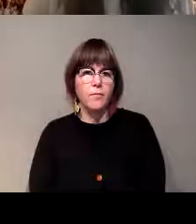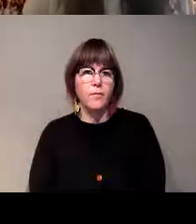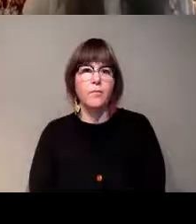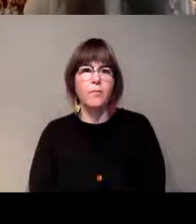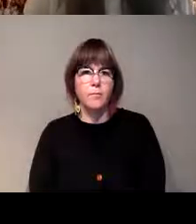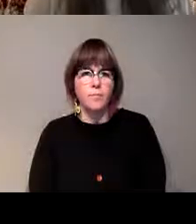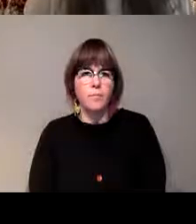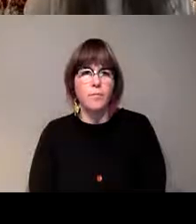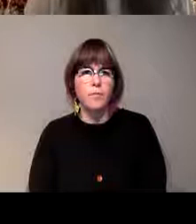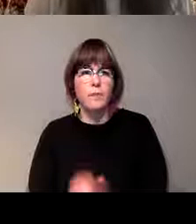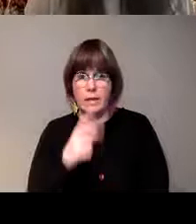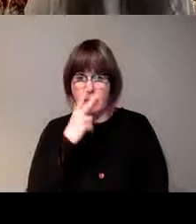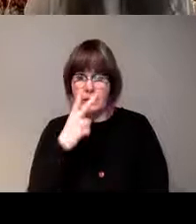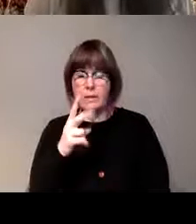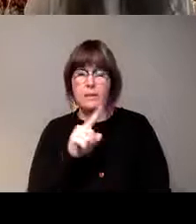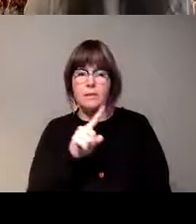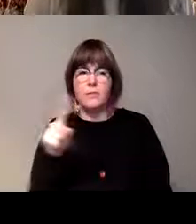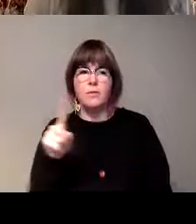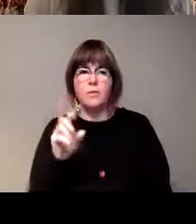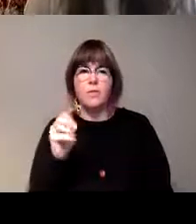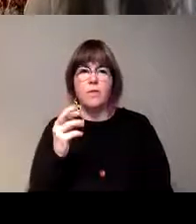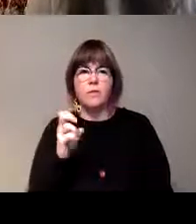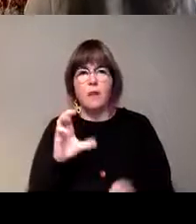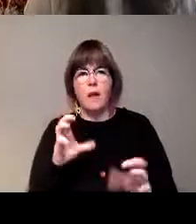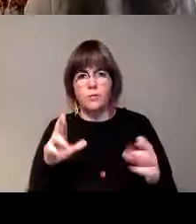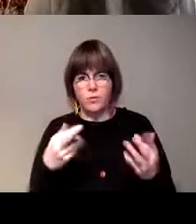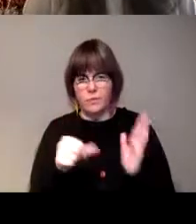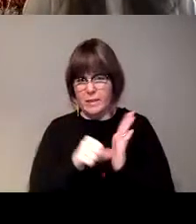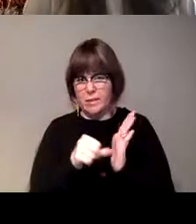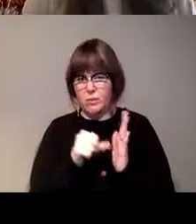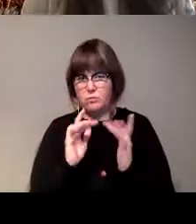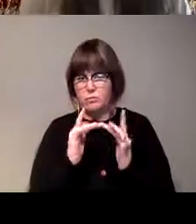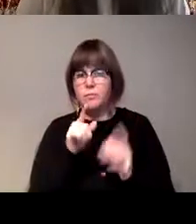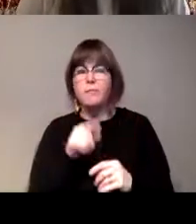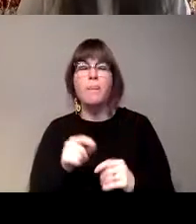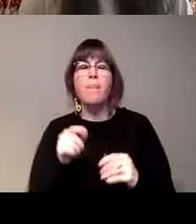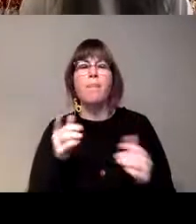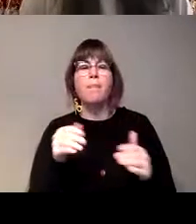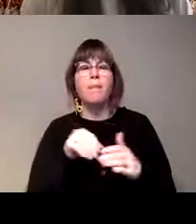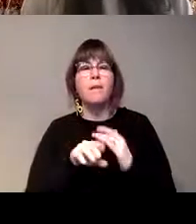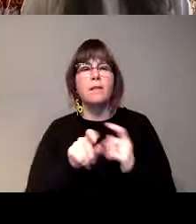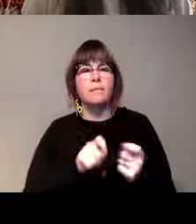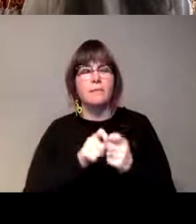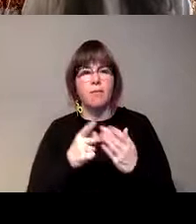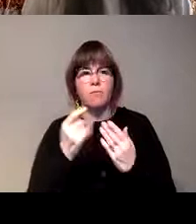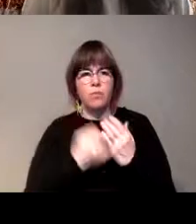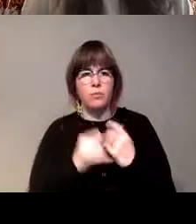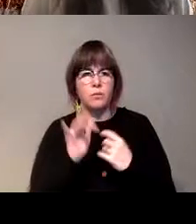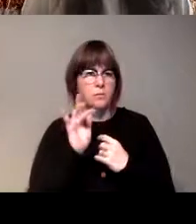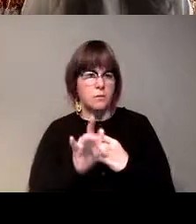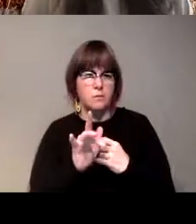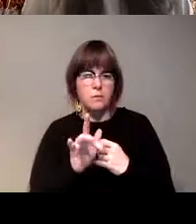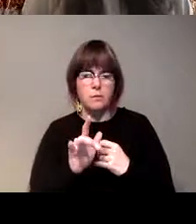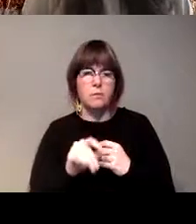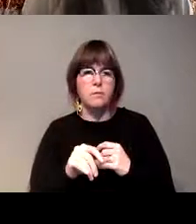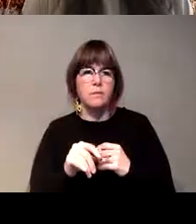Okay, if you can all see my Zooniverse Classrooms page. So what you would do is you would go into a specific project. So I'm going to click